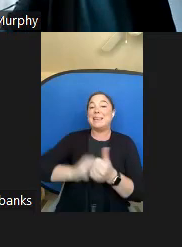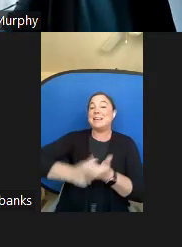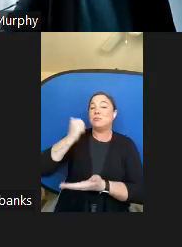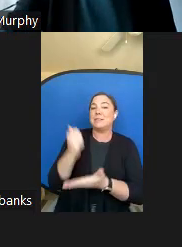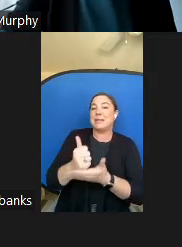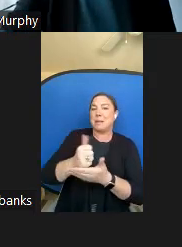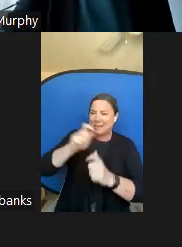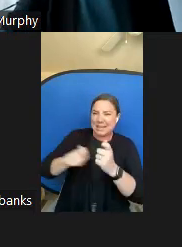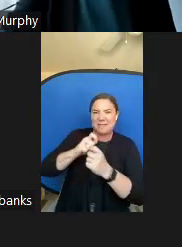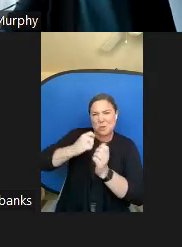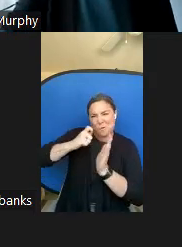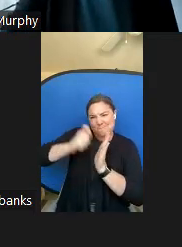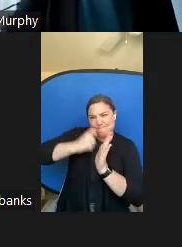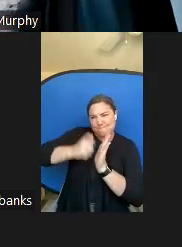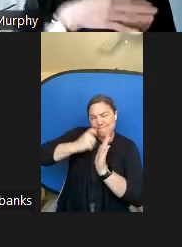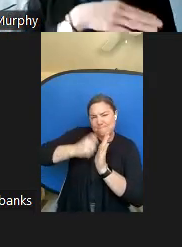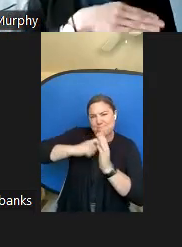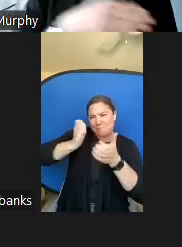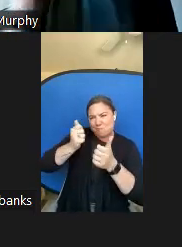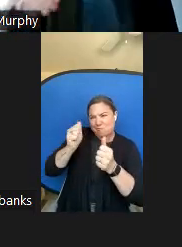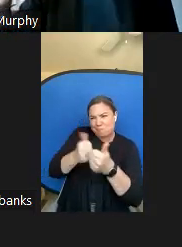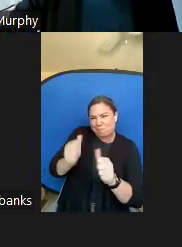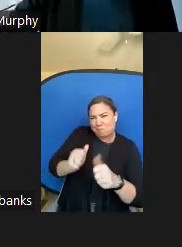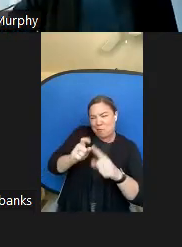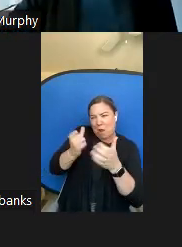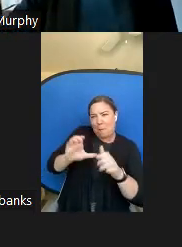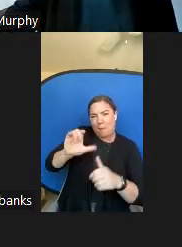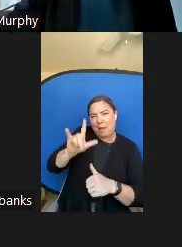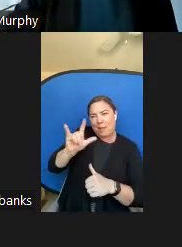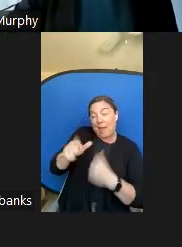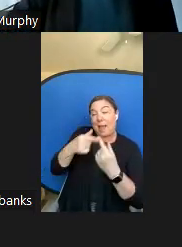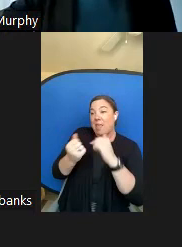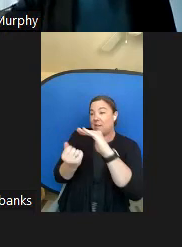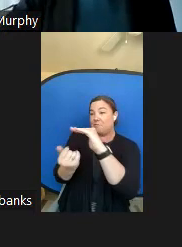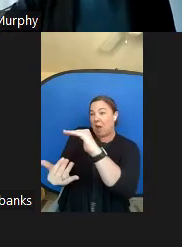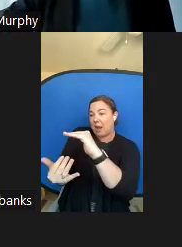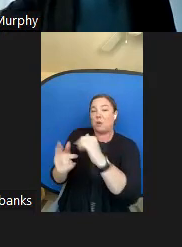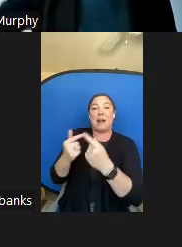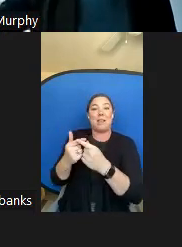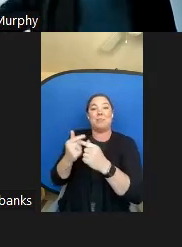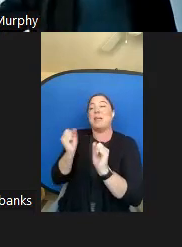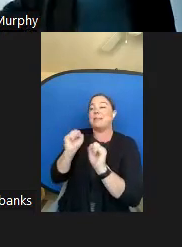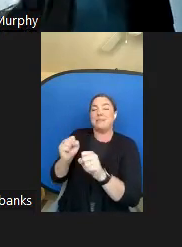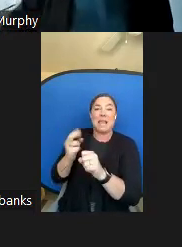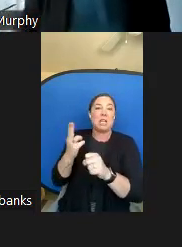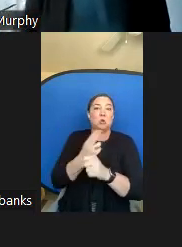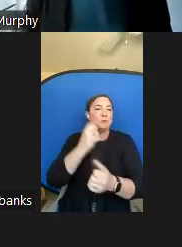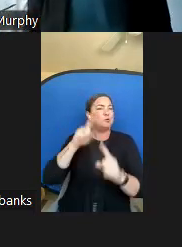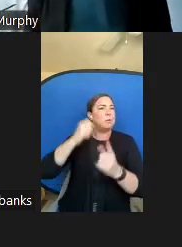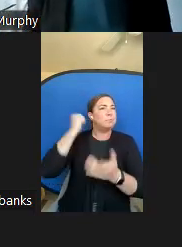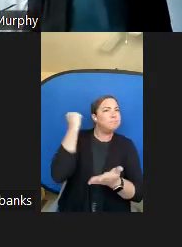carved and sculpted from clay. And then once they're fired, you can use them to impress on molds and vessels and to transfer